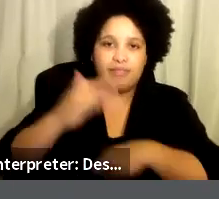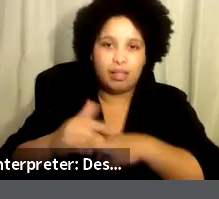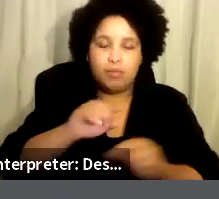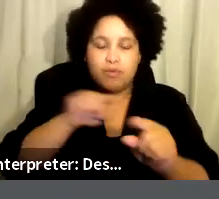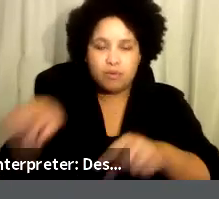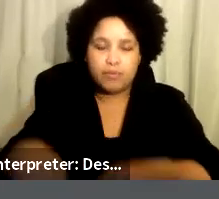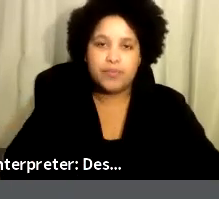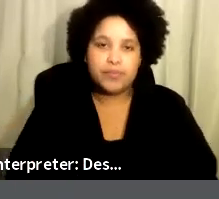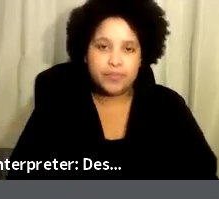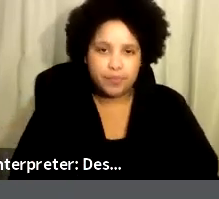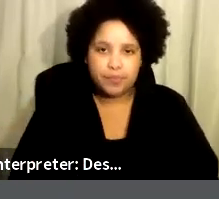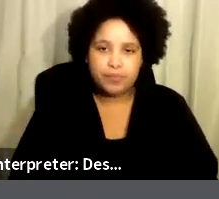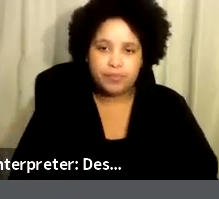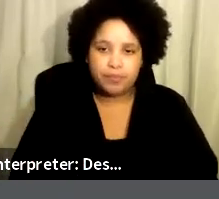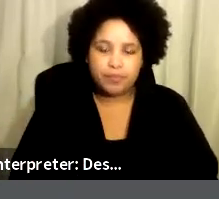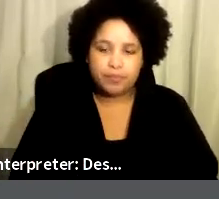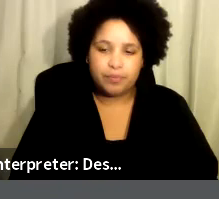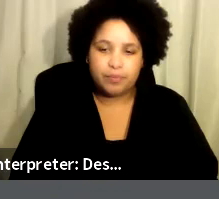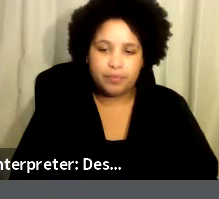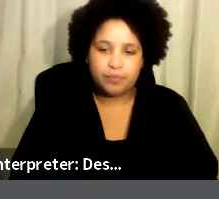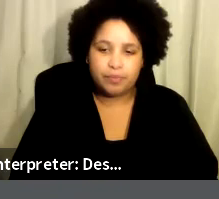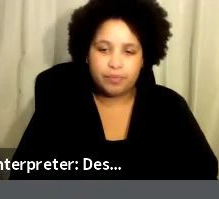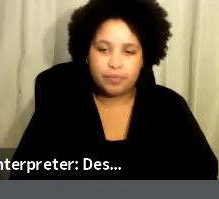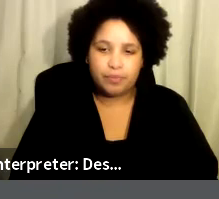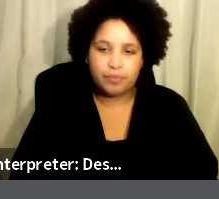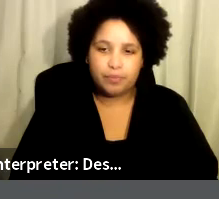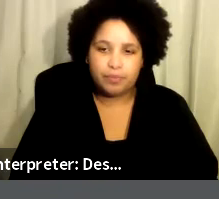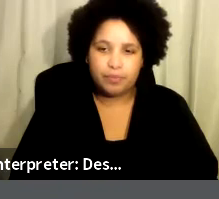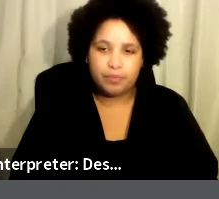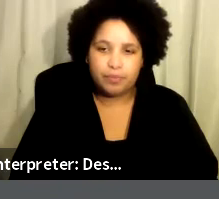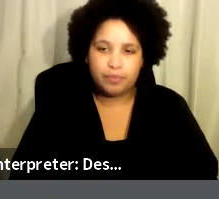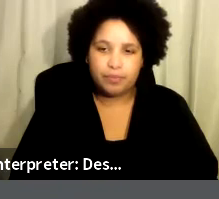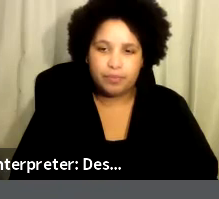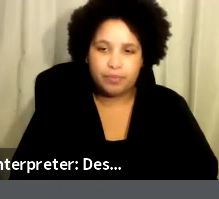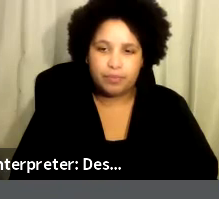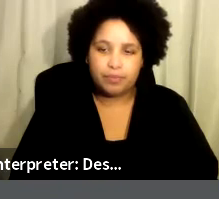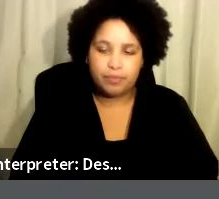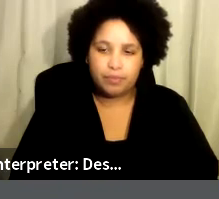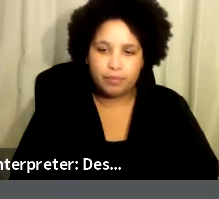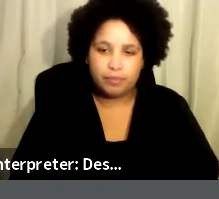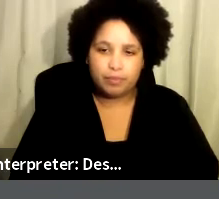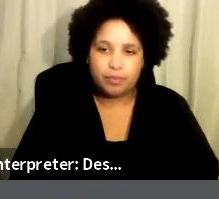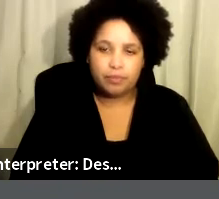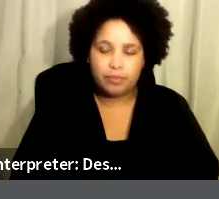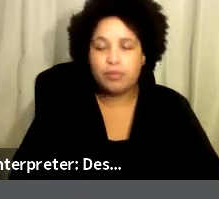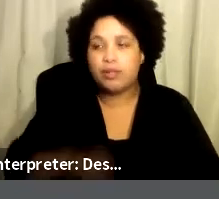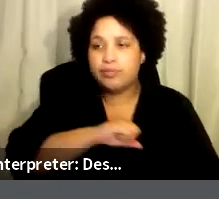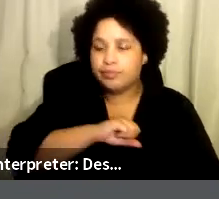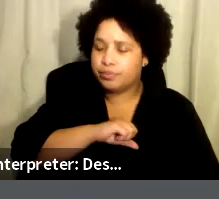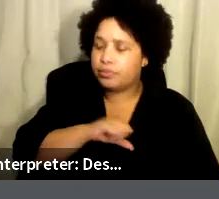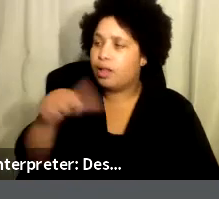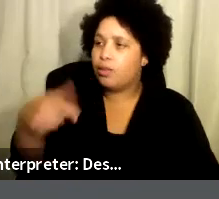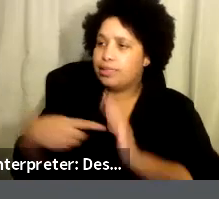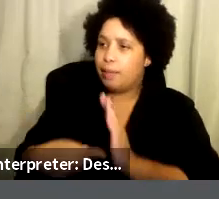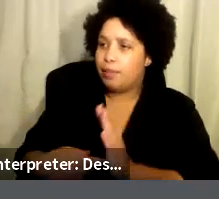Some of the other questions, Ms. Sandra and Dr. Thompson, are as far as what are examples of proof of residency,